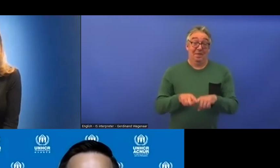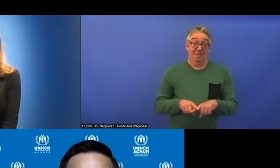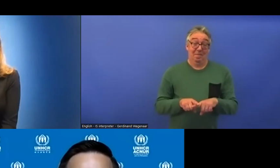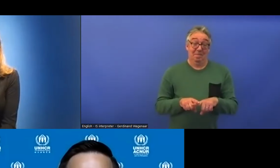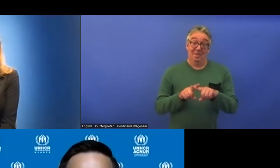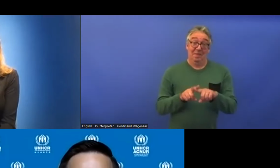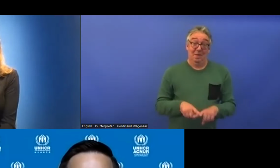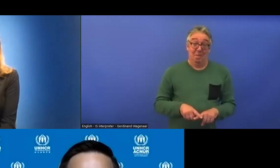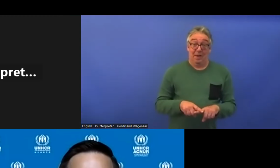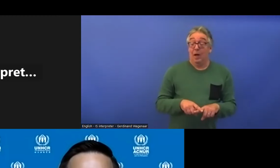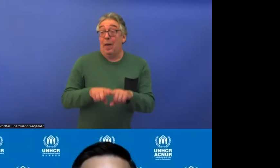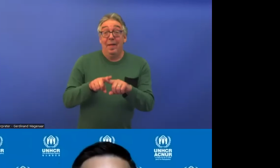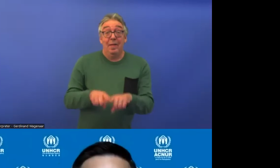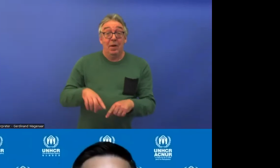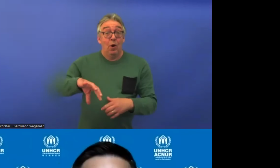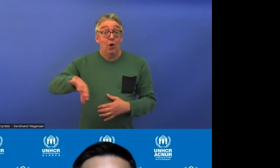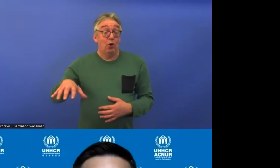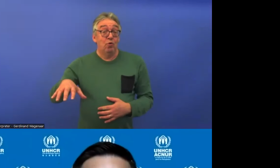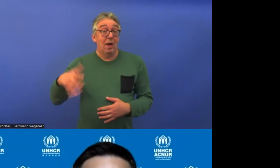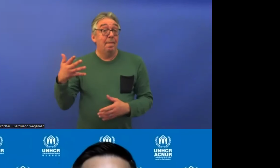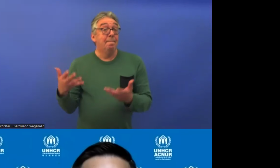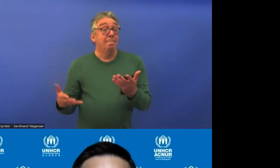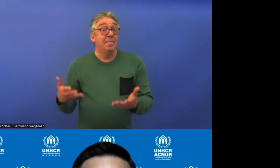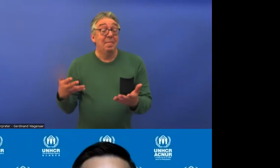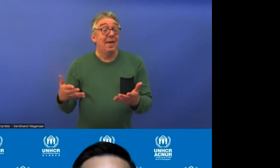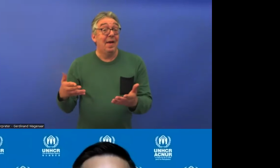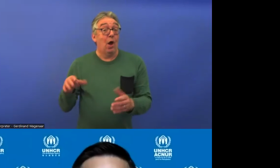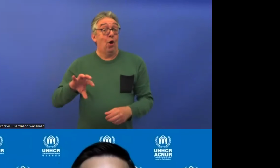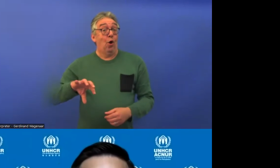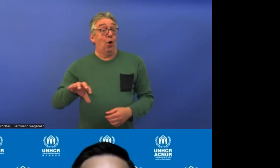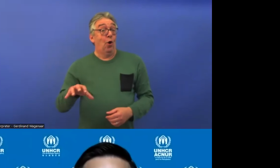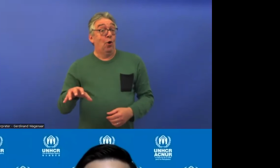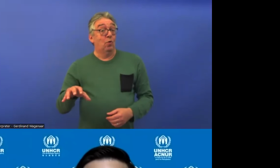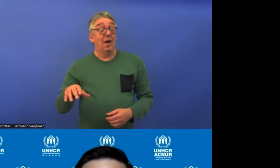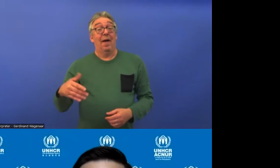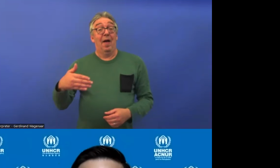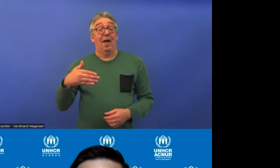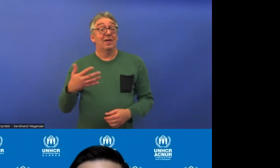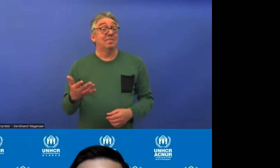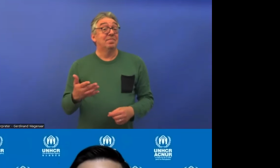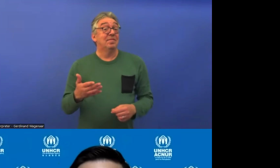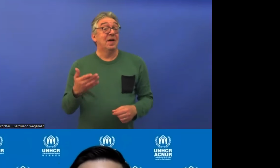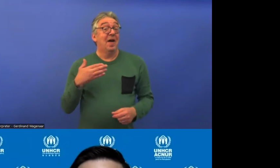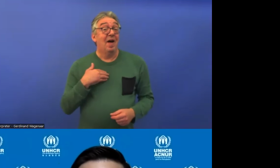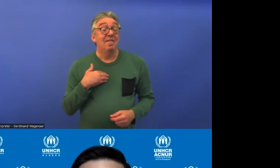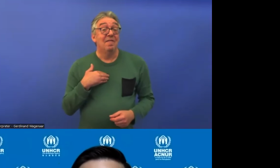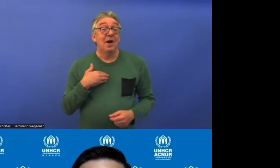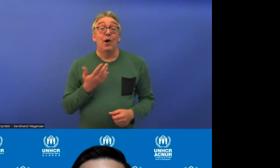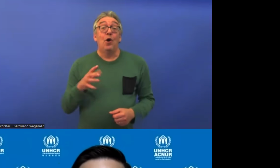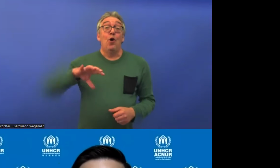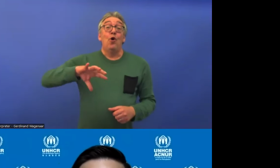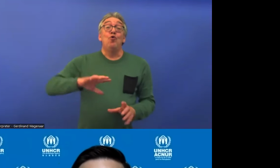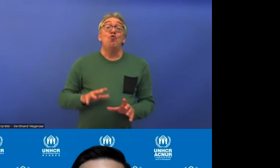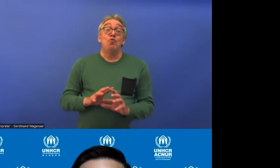be regional human rights systems like the Inter-American Commission and Inter-American Court of Human